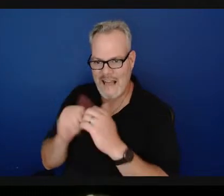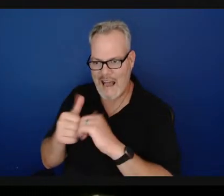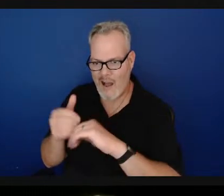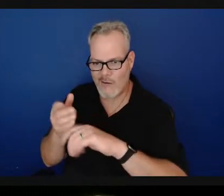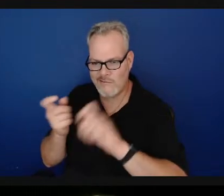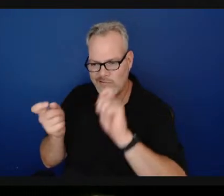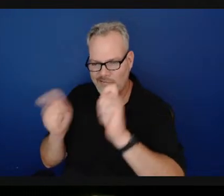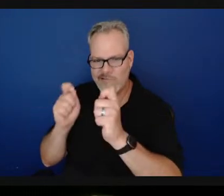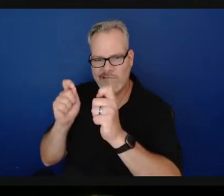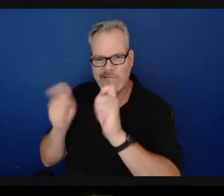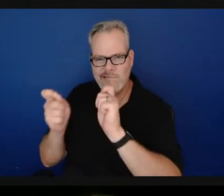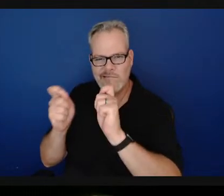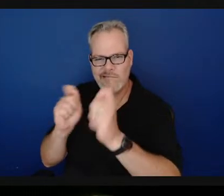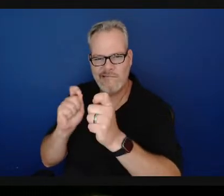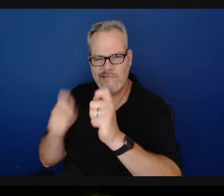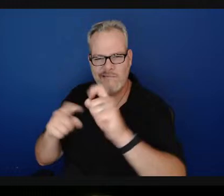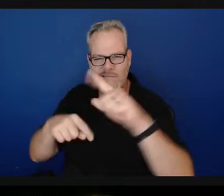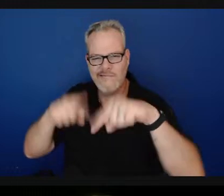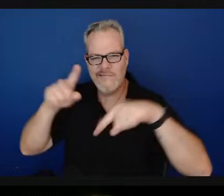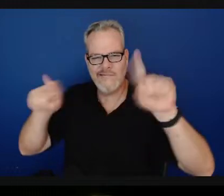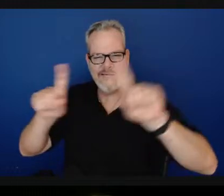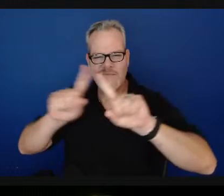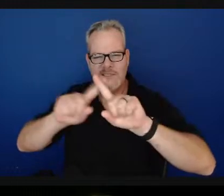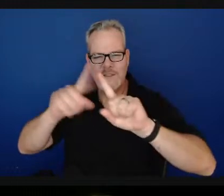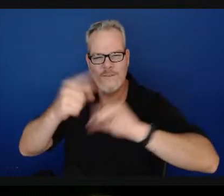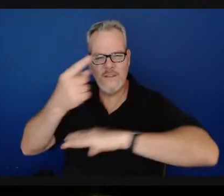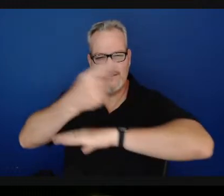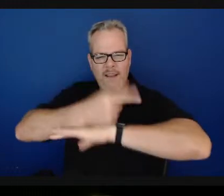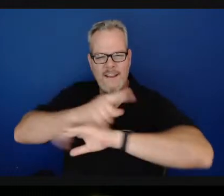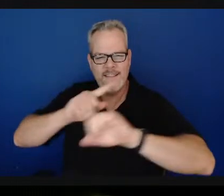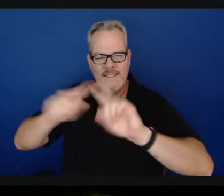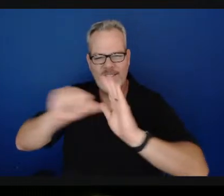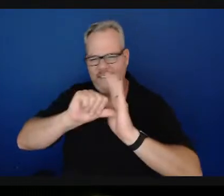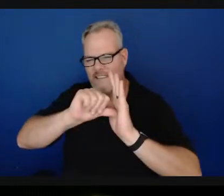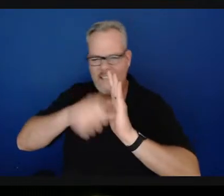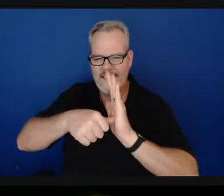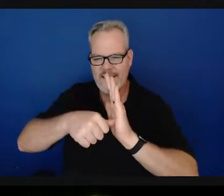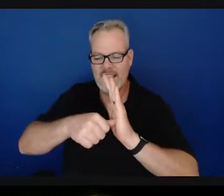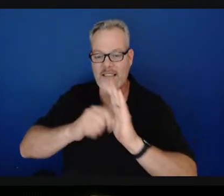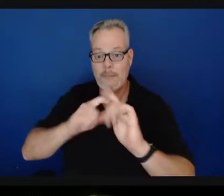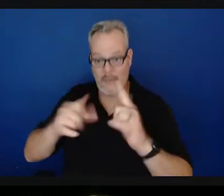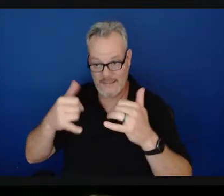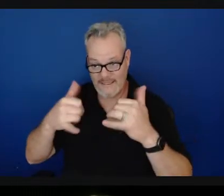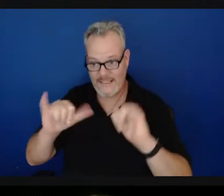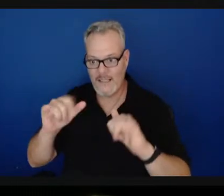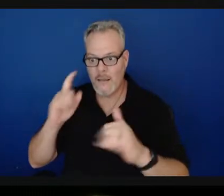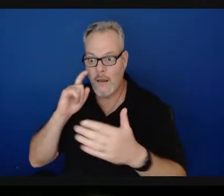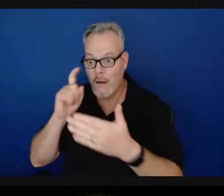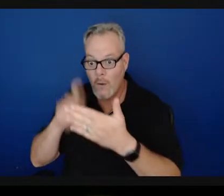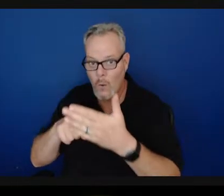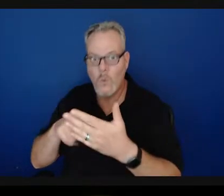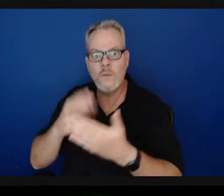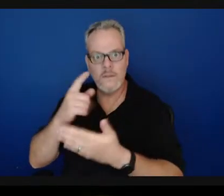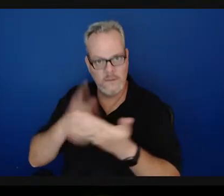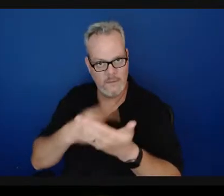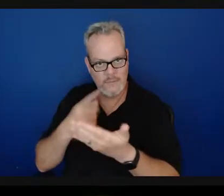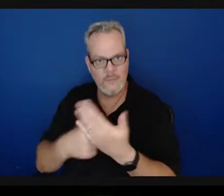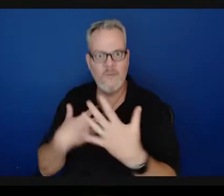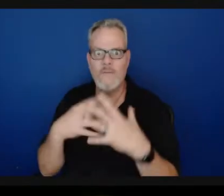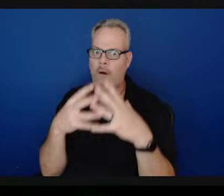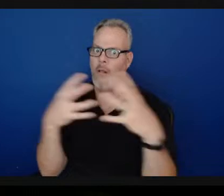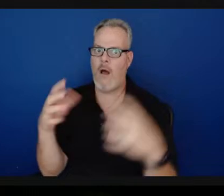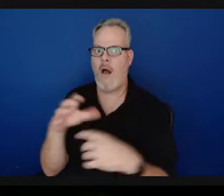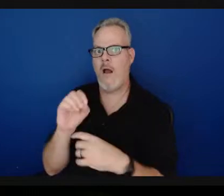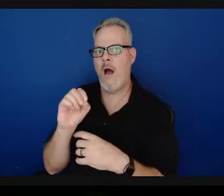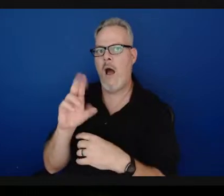different intensities, different days. Here we have our pause. But we are catching times when there's quite a bit of output